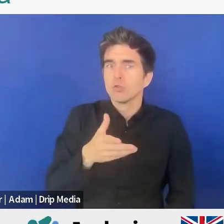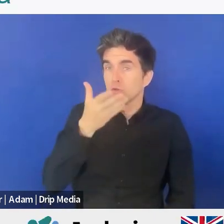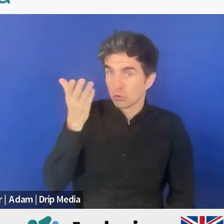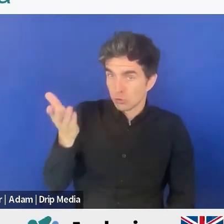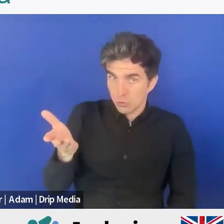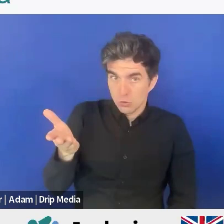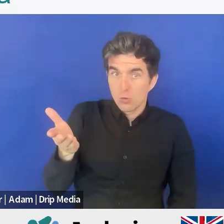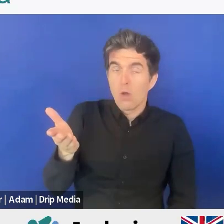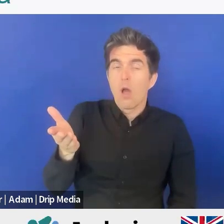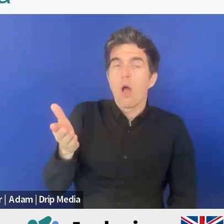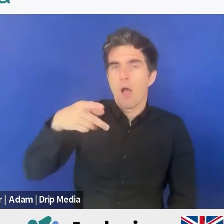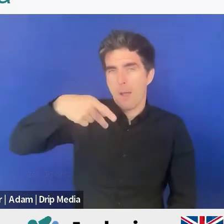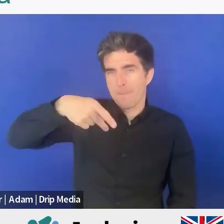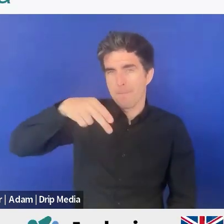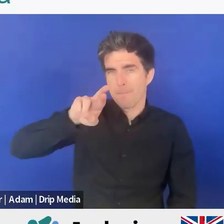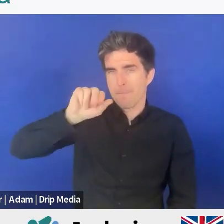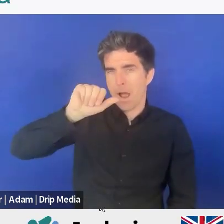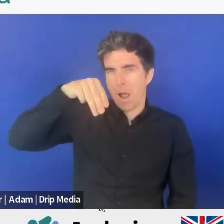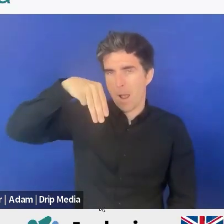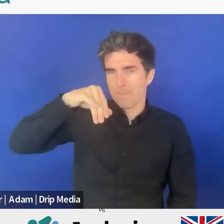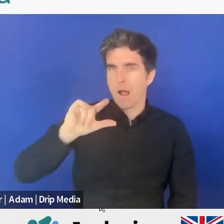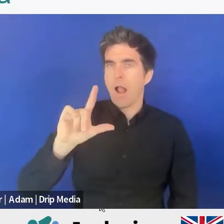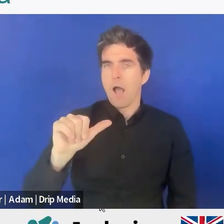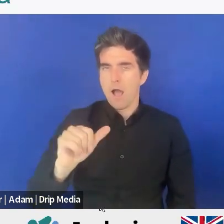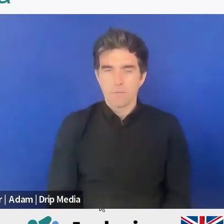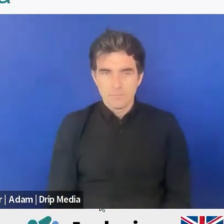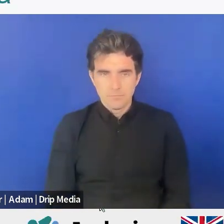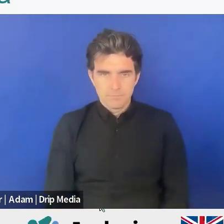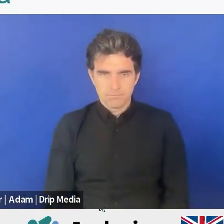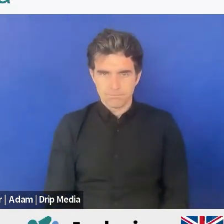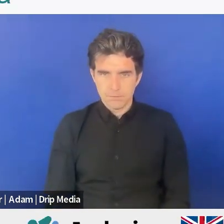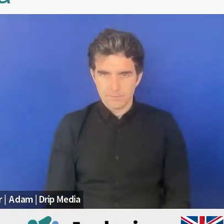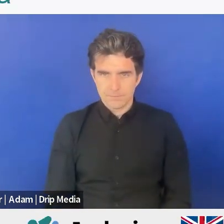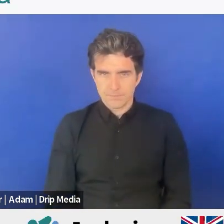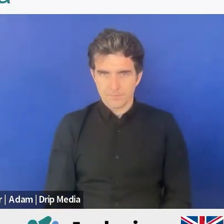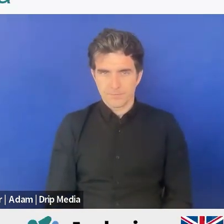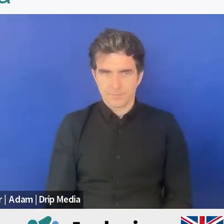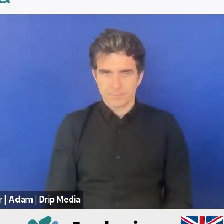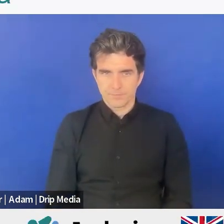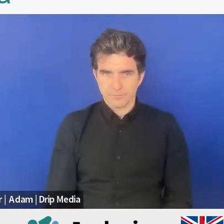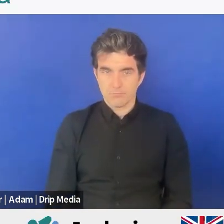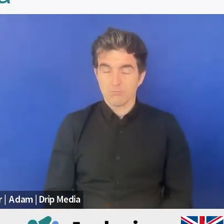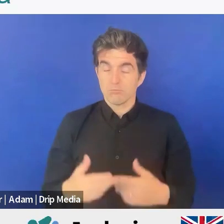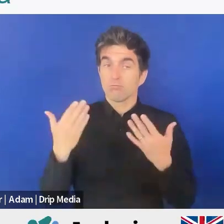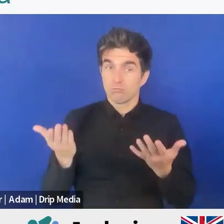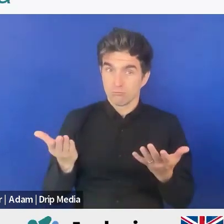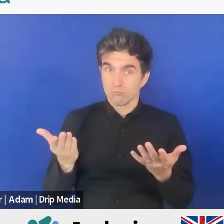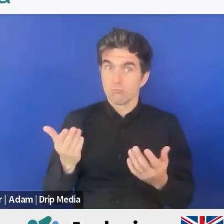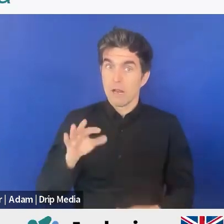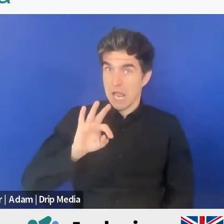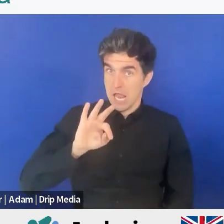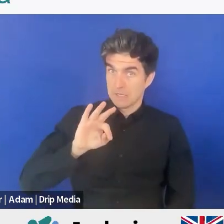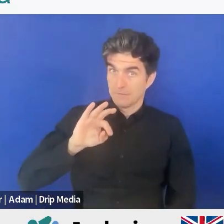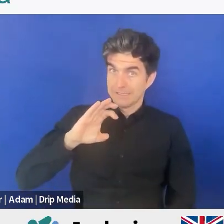Pramila, according to you, what can FCDO and donors more generally benefit? How can they benefit from working more closely